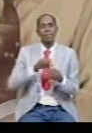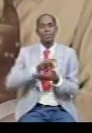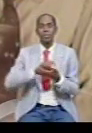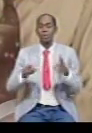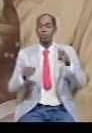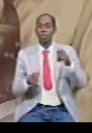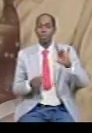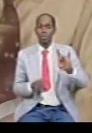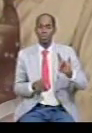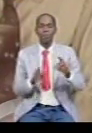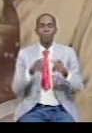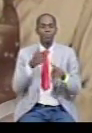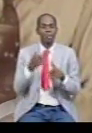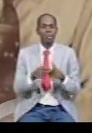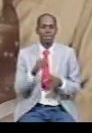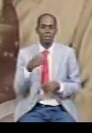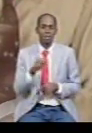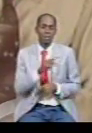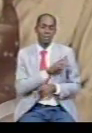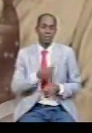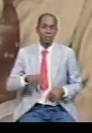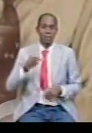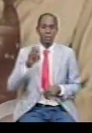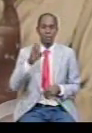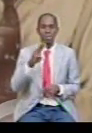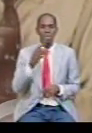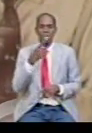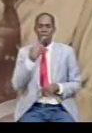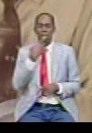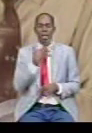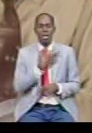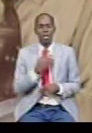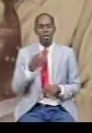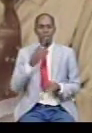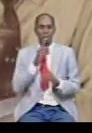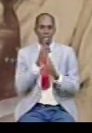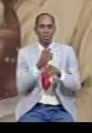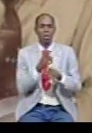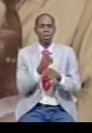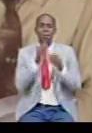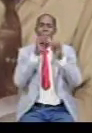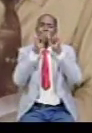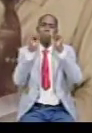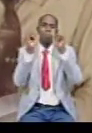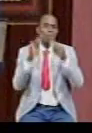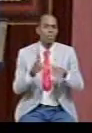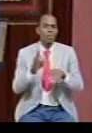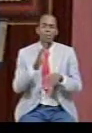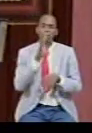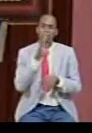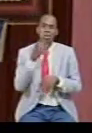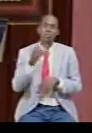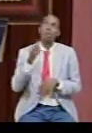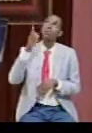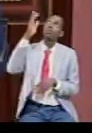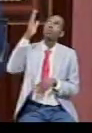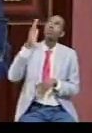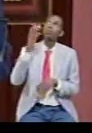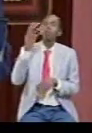then Nebuchadnezzar spake and said, blessed be the God of